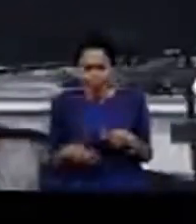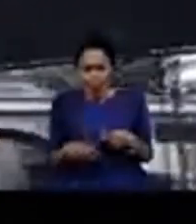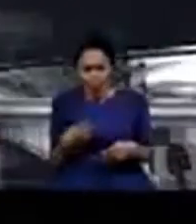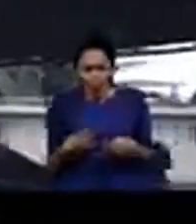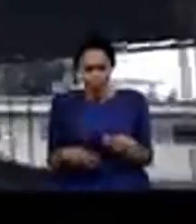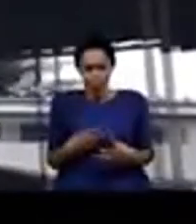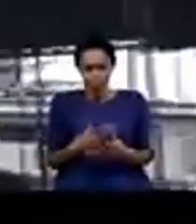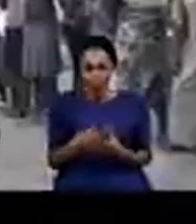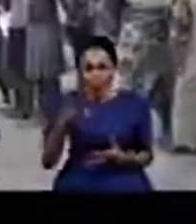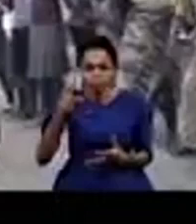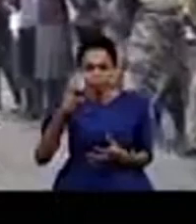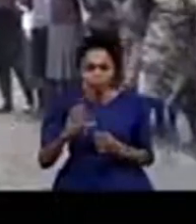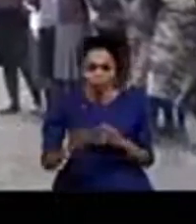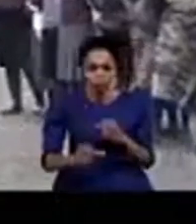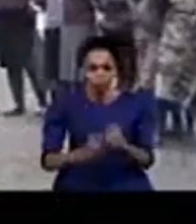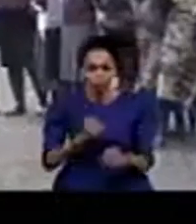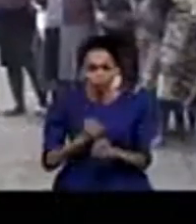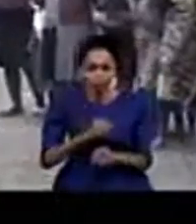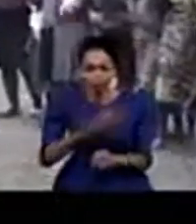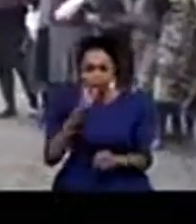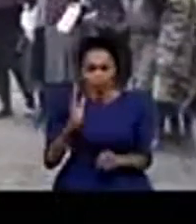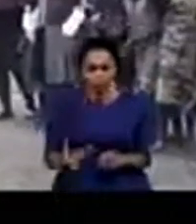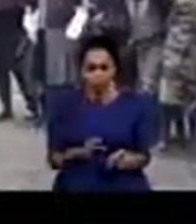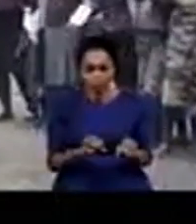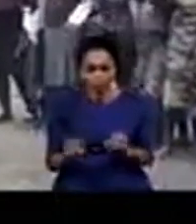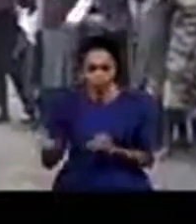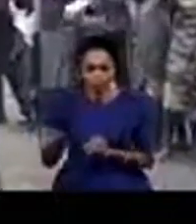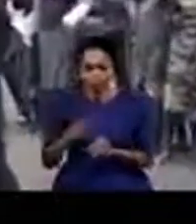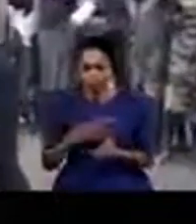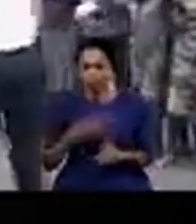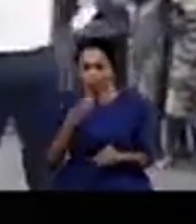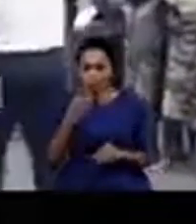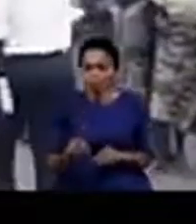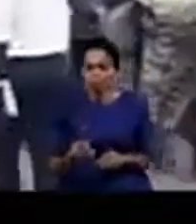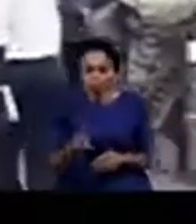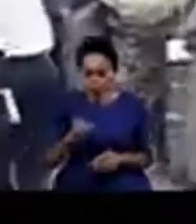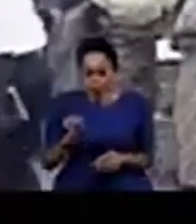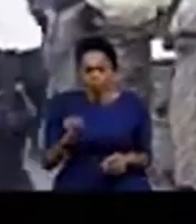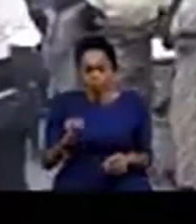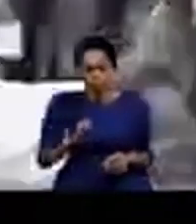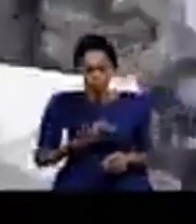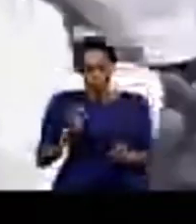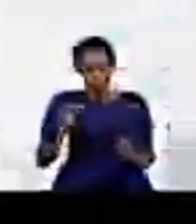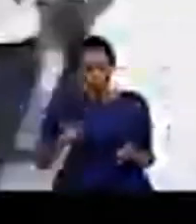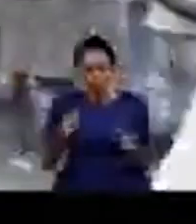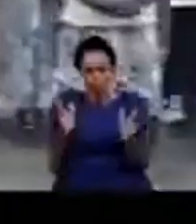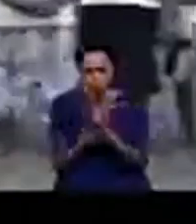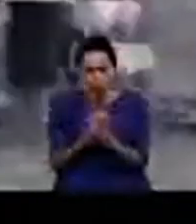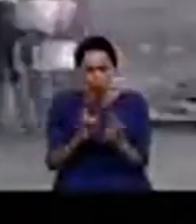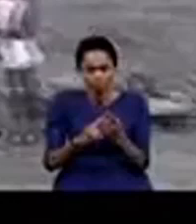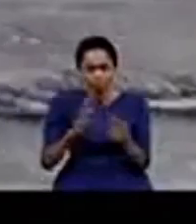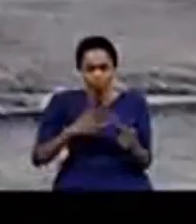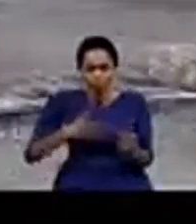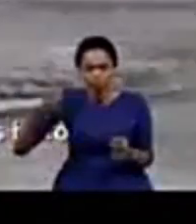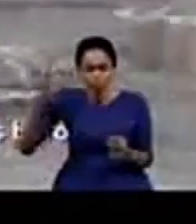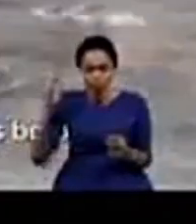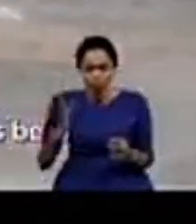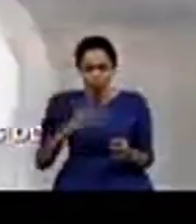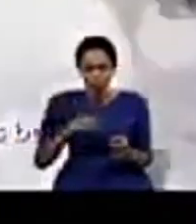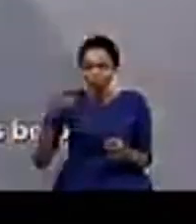had never moved. I said, I will pray to my God. You will make your child rise